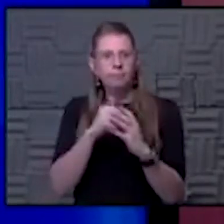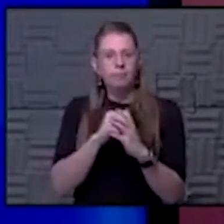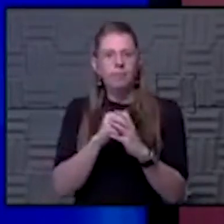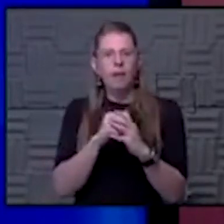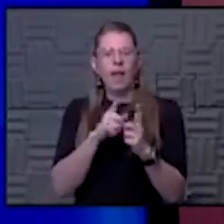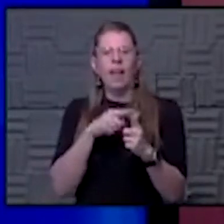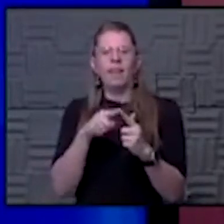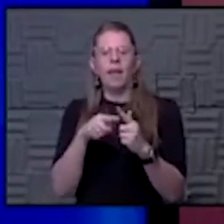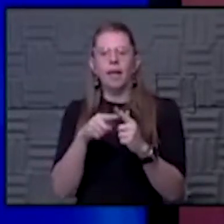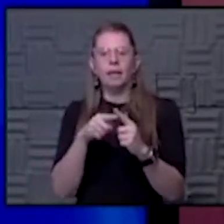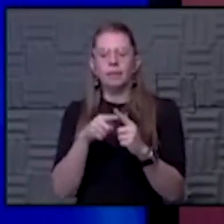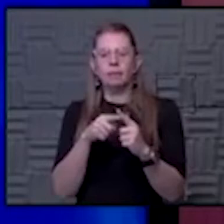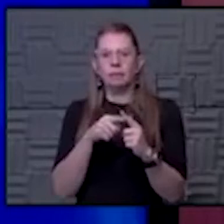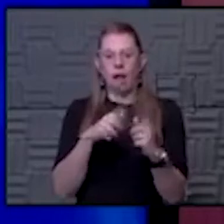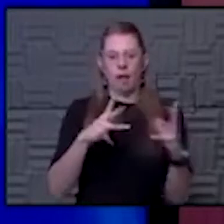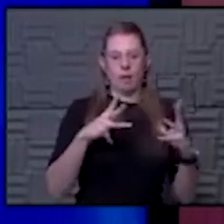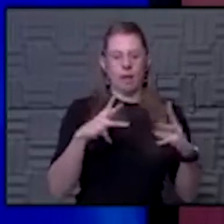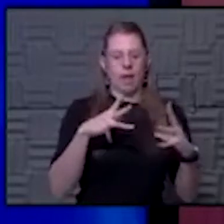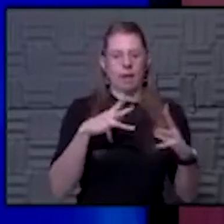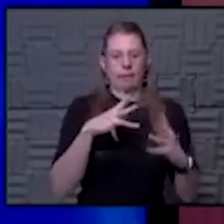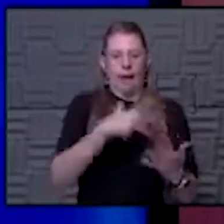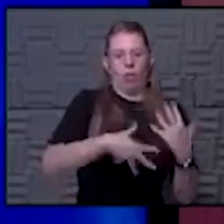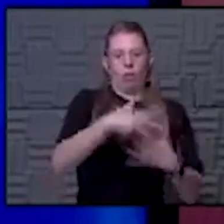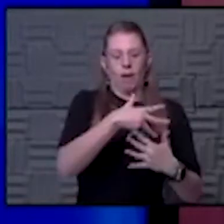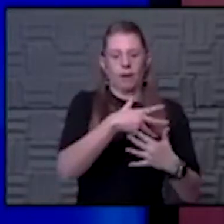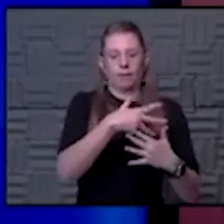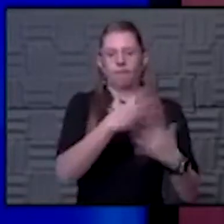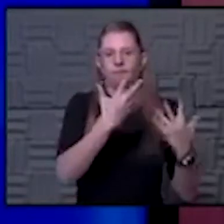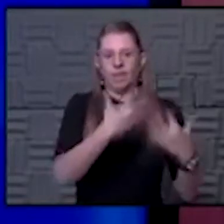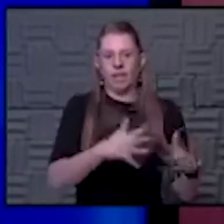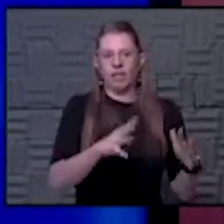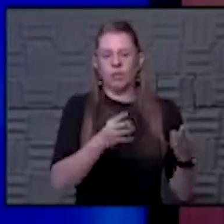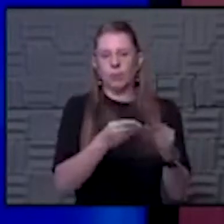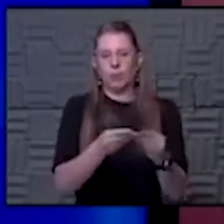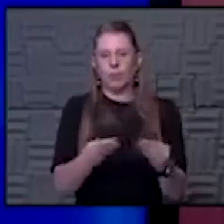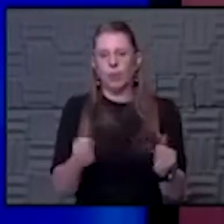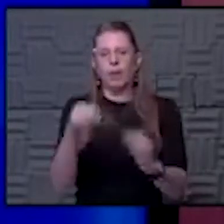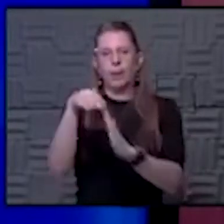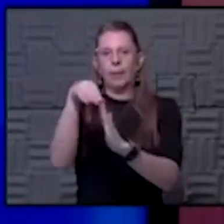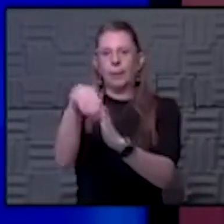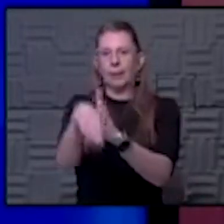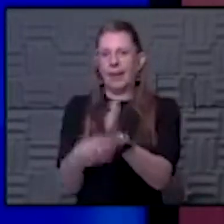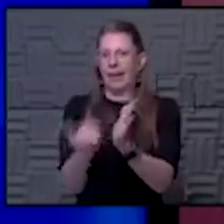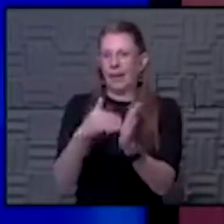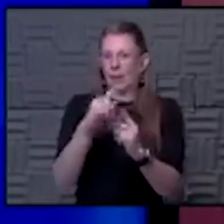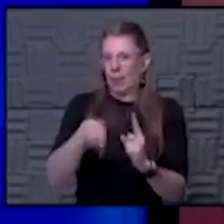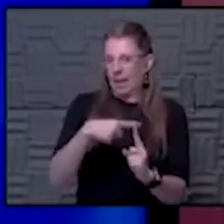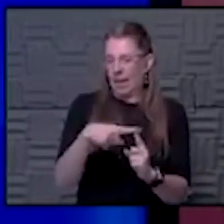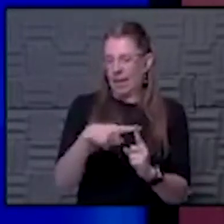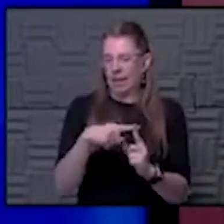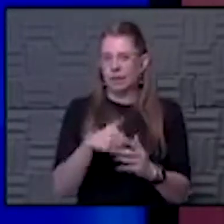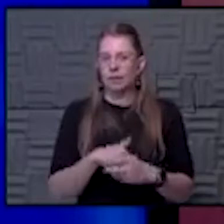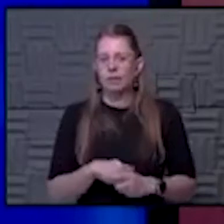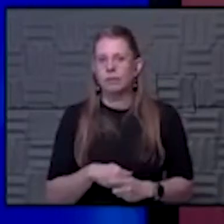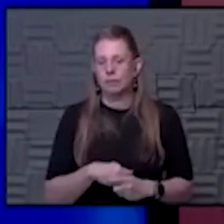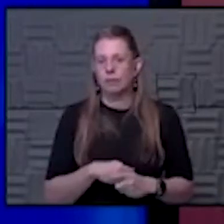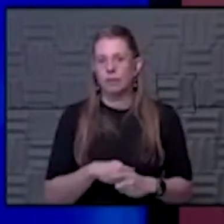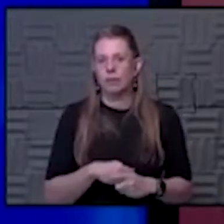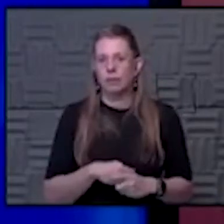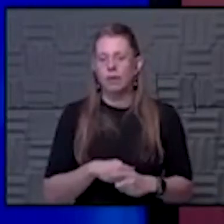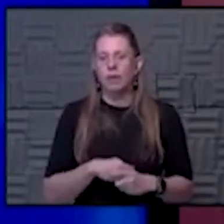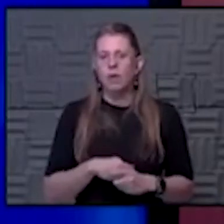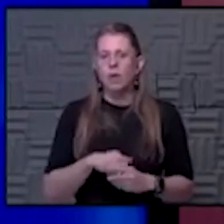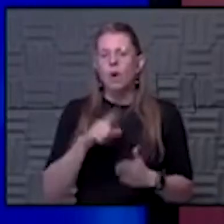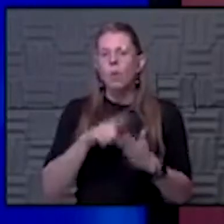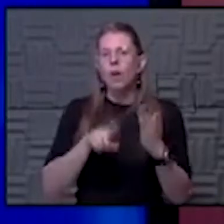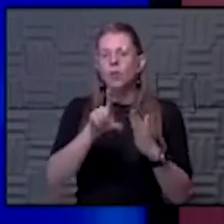past that potential impact, and what you're able to glean from the impact as we head into the